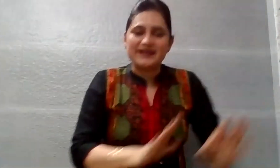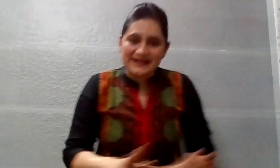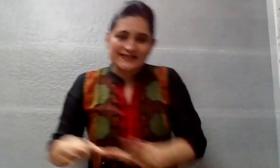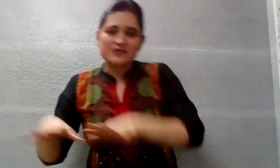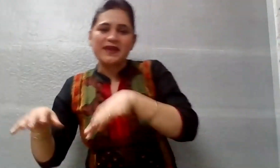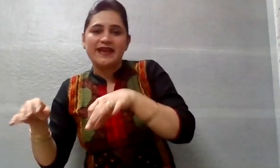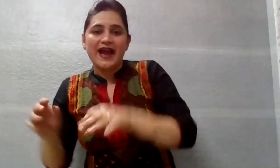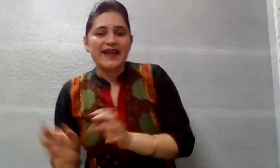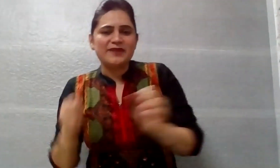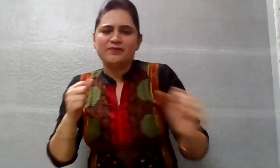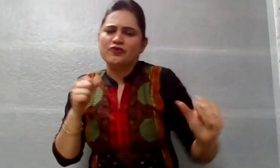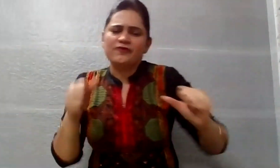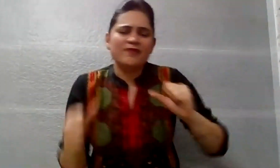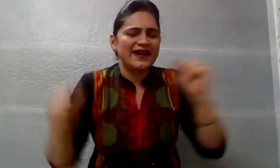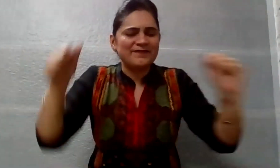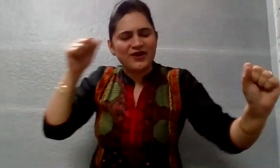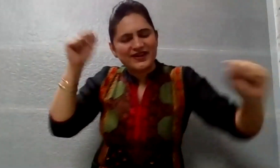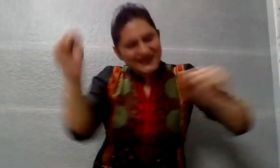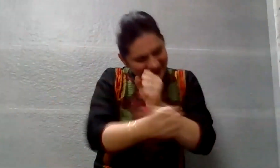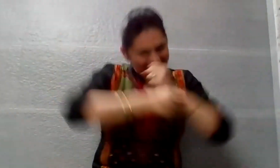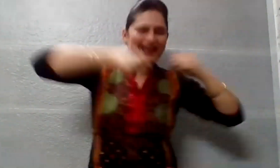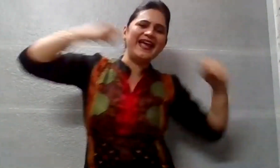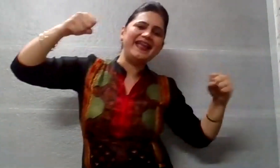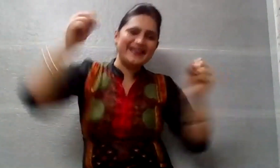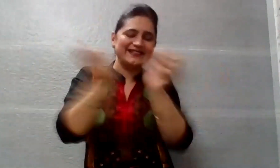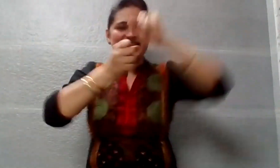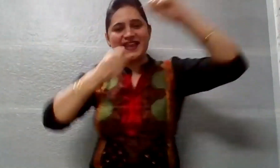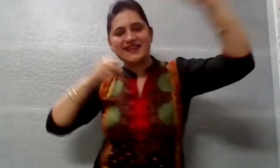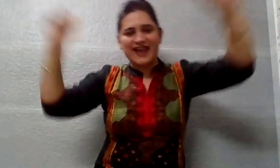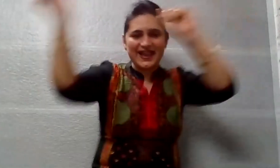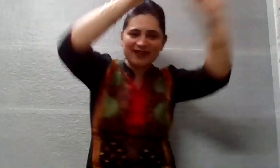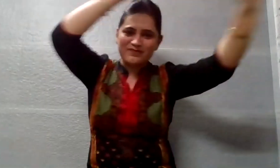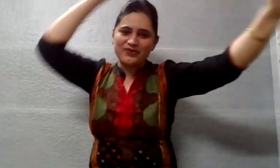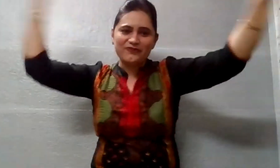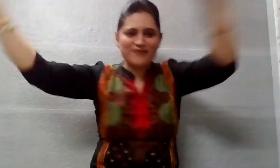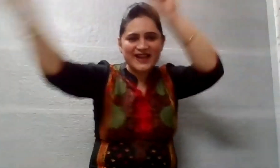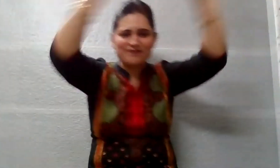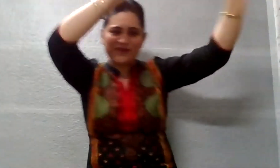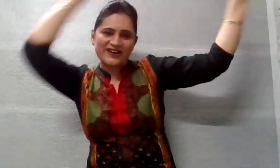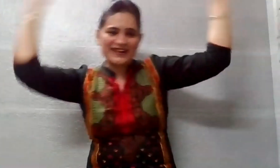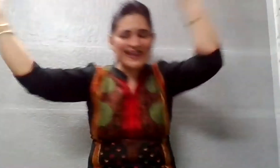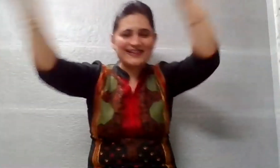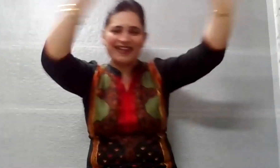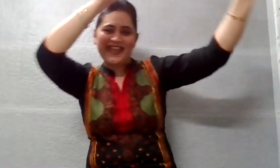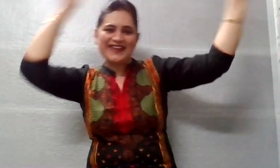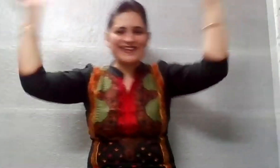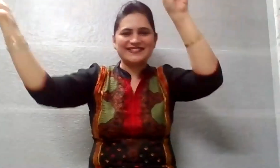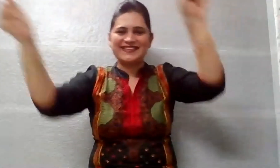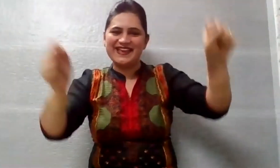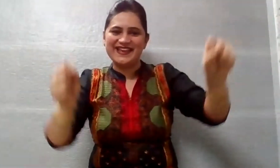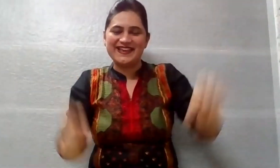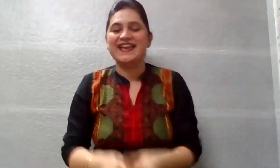Swing. Swing. I can move my body like anything. I can move my body like